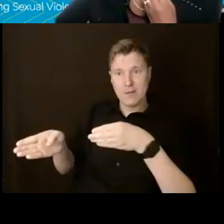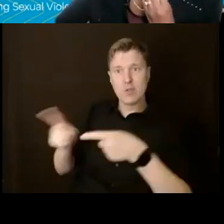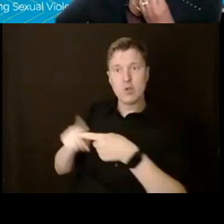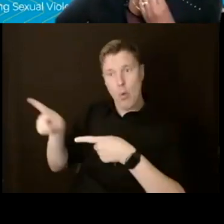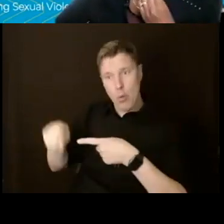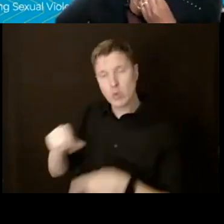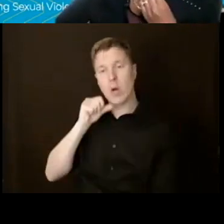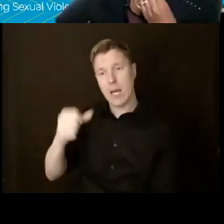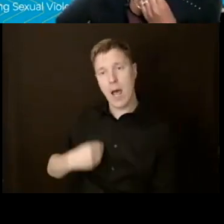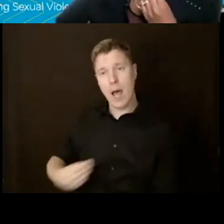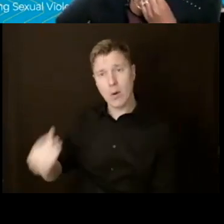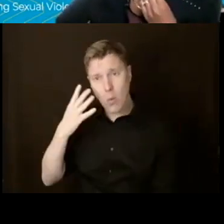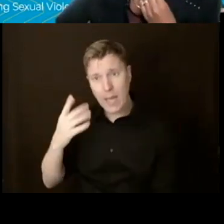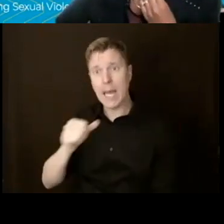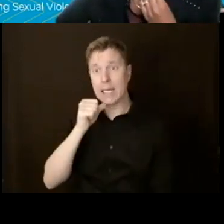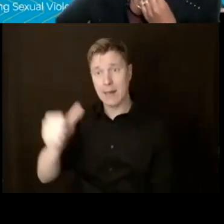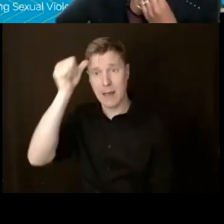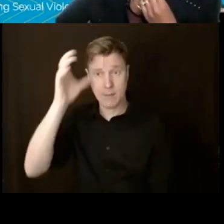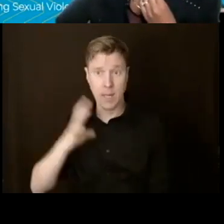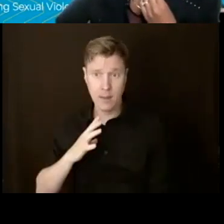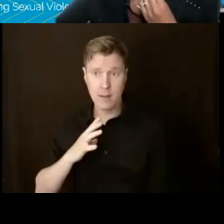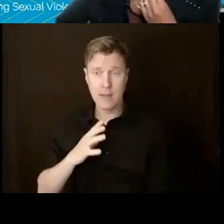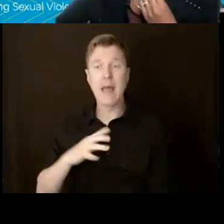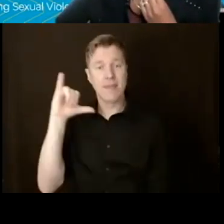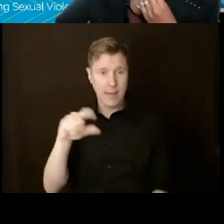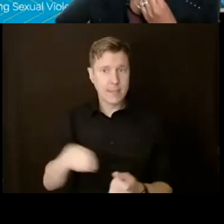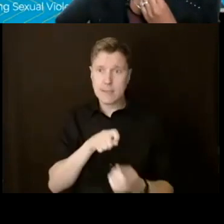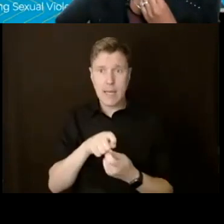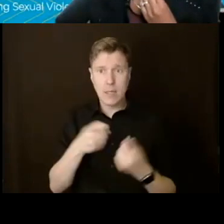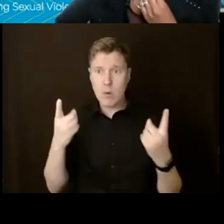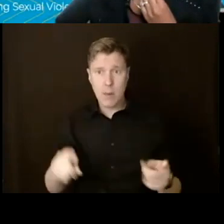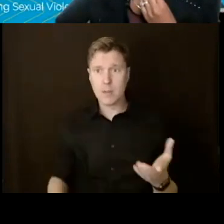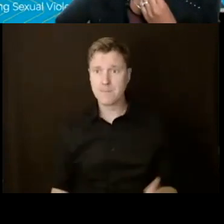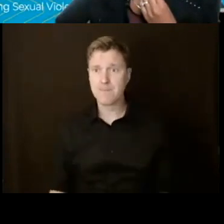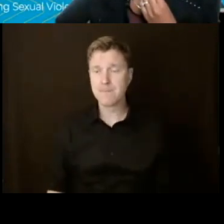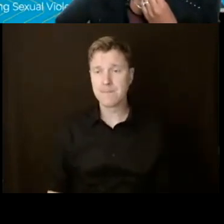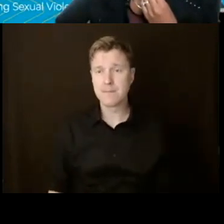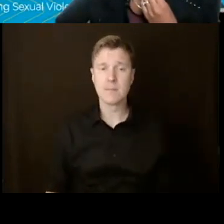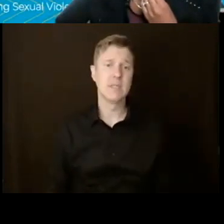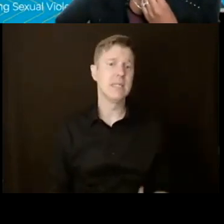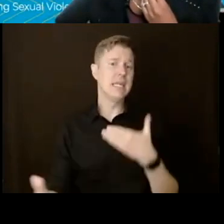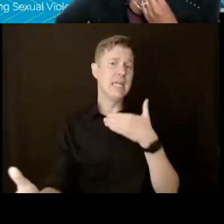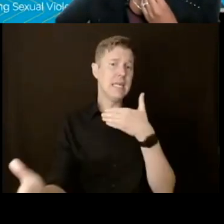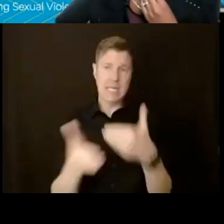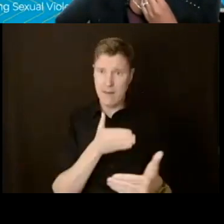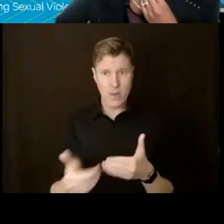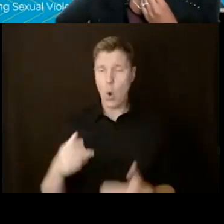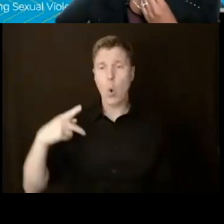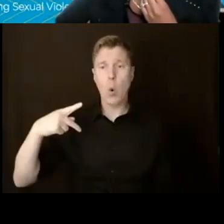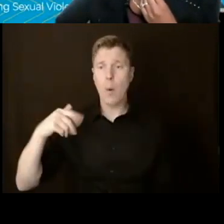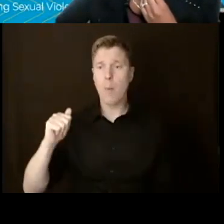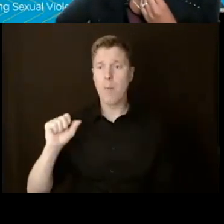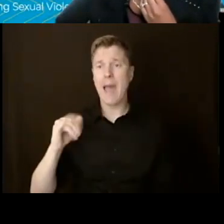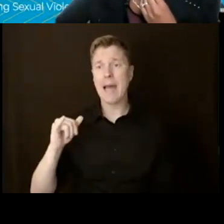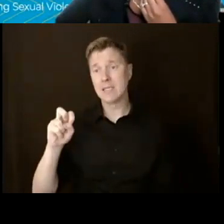non-white and non-male. And that's exactly what happened. Even though it was a passive voice that was like, this